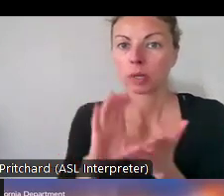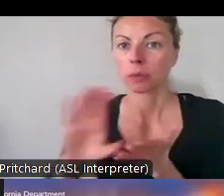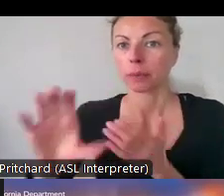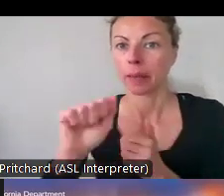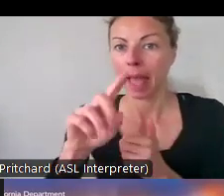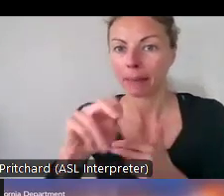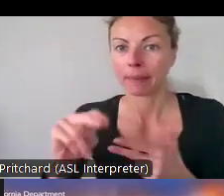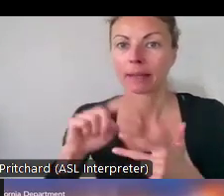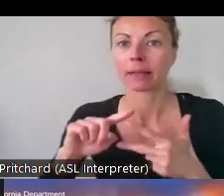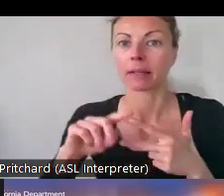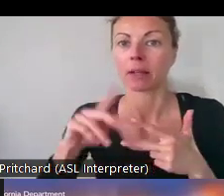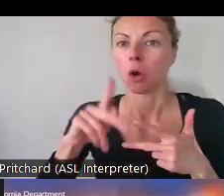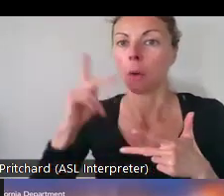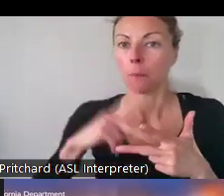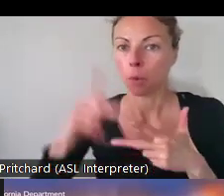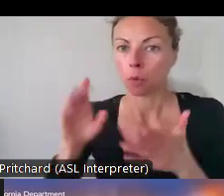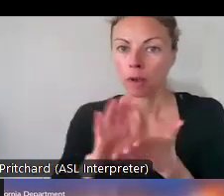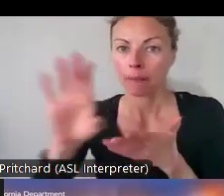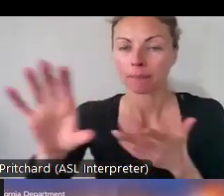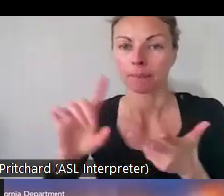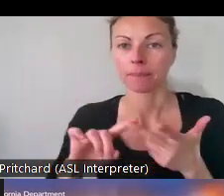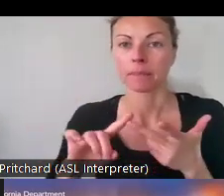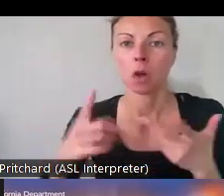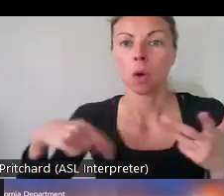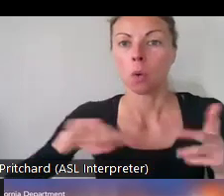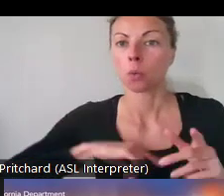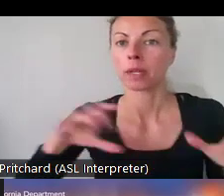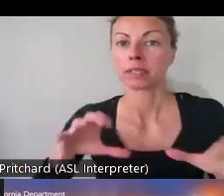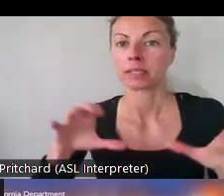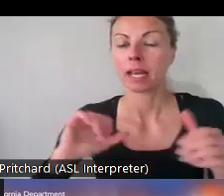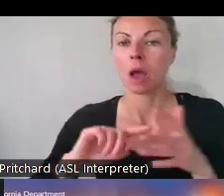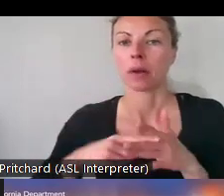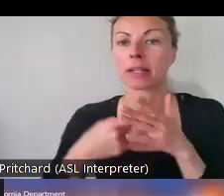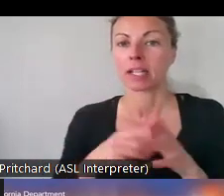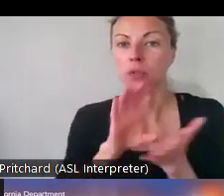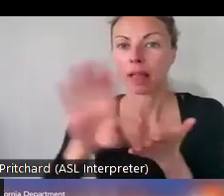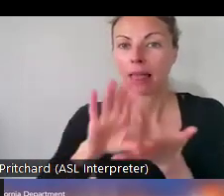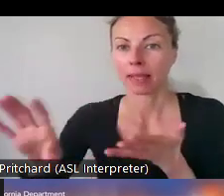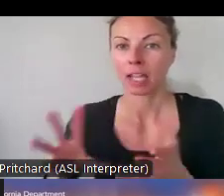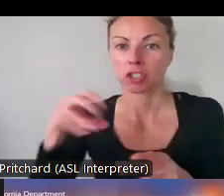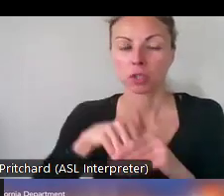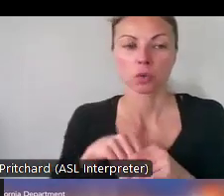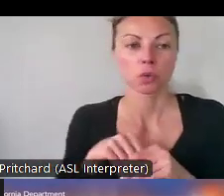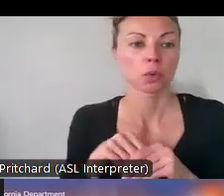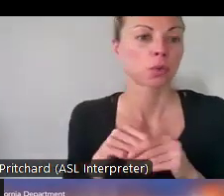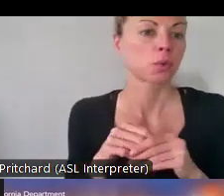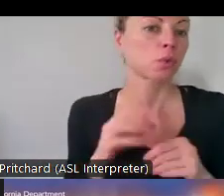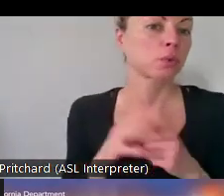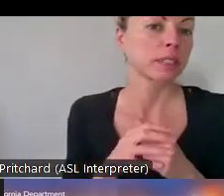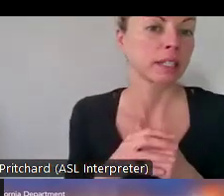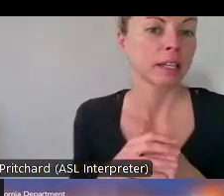is programmatic, and we've conducted our initial allocation, including the first hold harmless and our